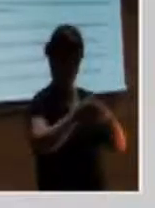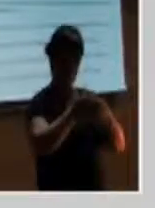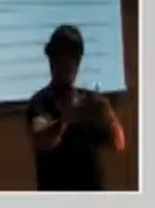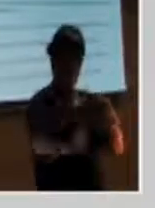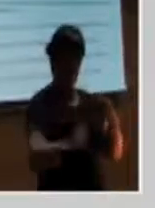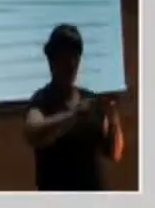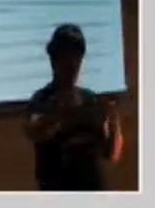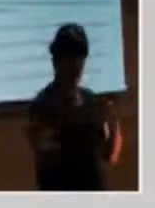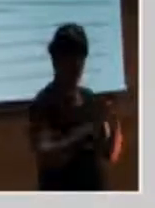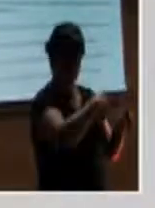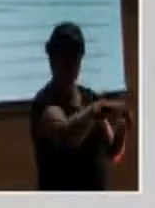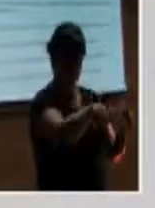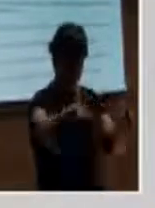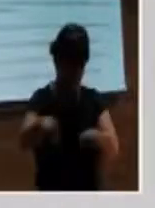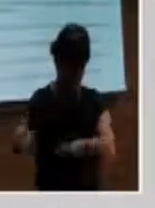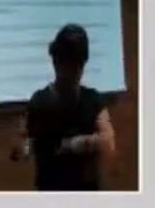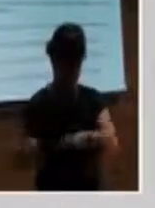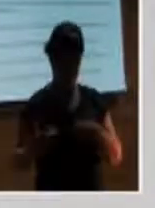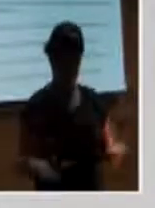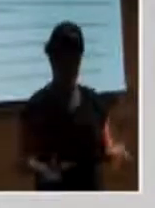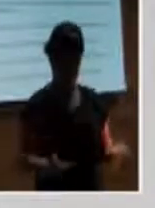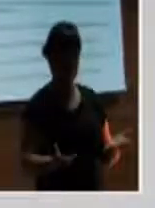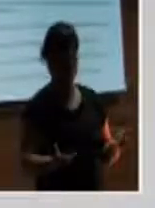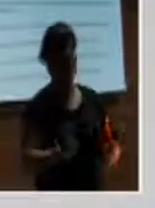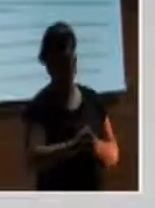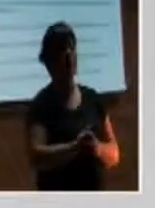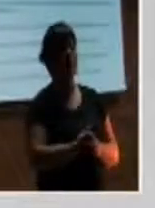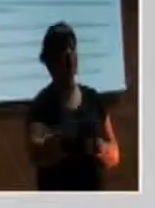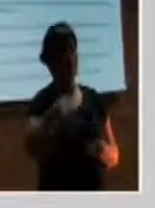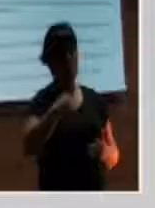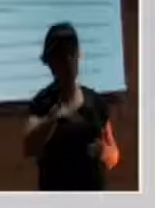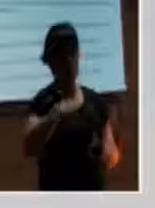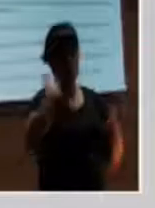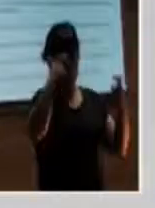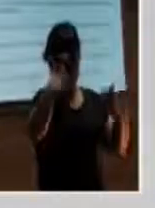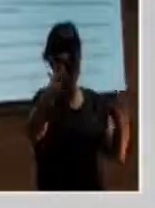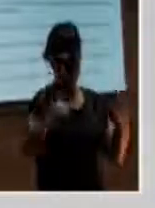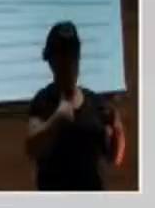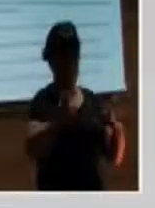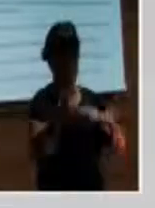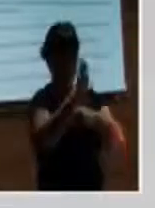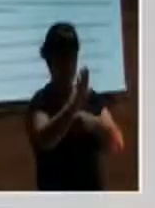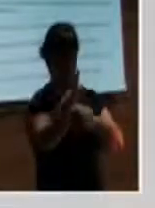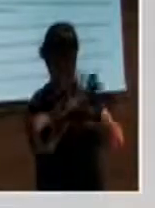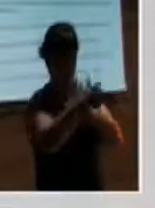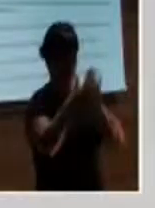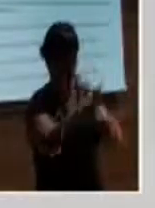abroad, and I'm sure that we can benefit a lot from an international dialogue. Thank you very much.